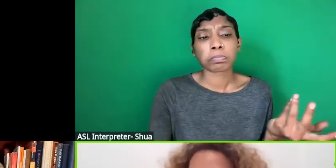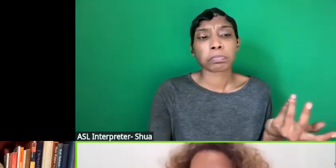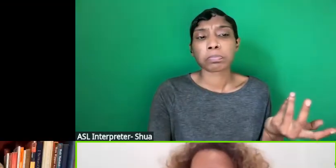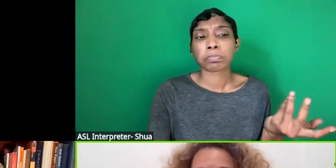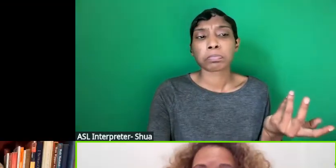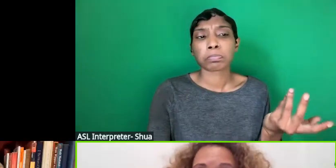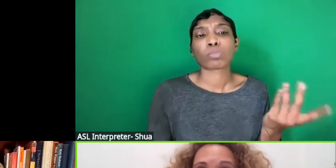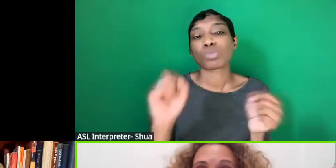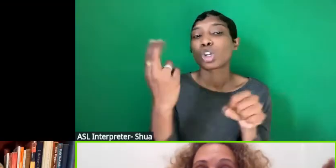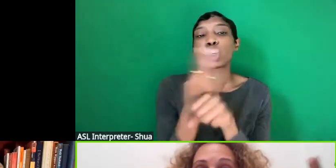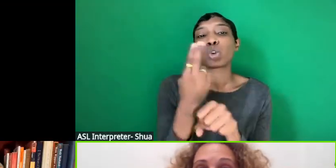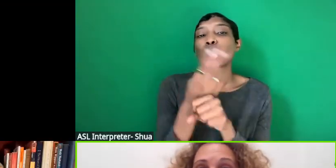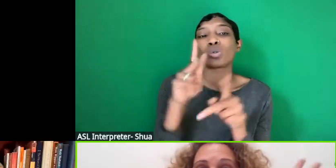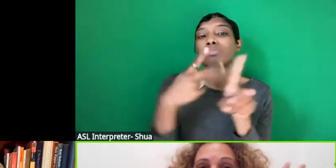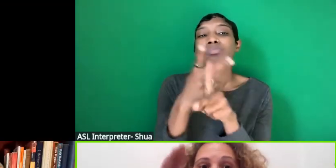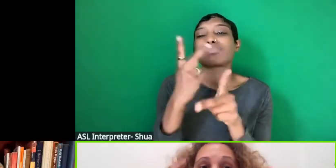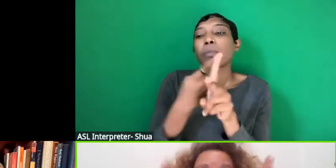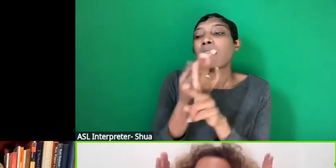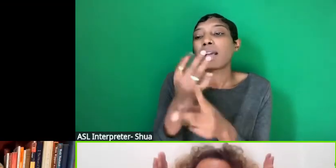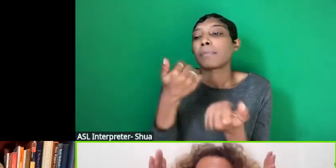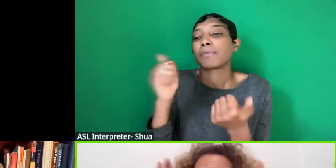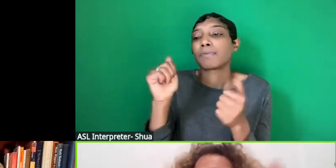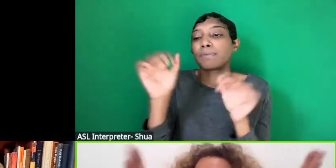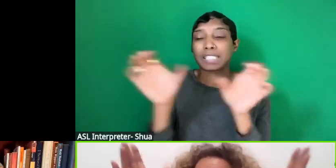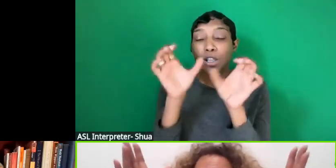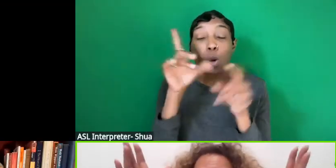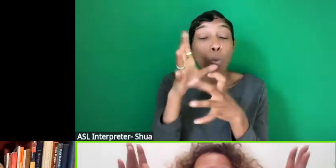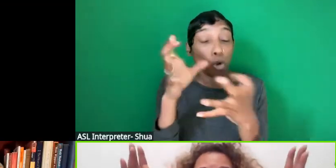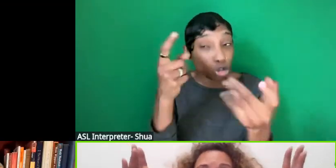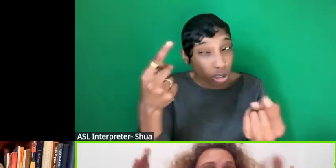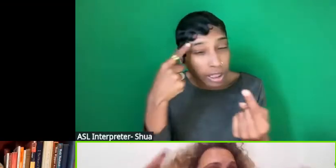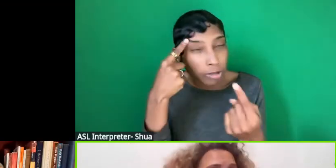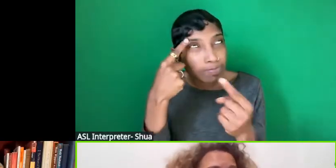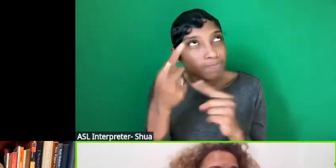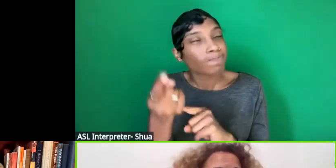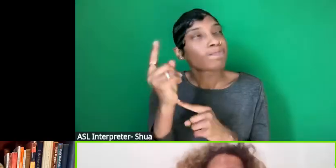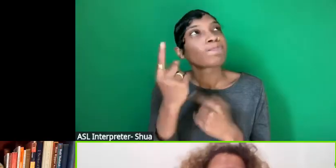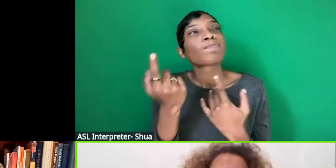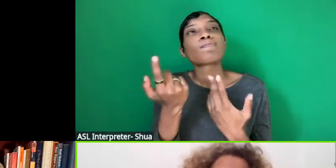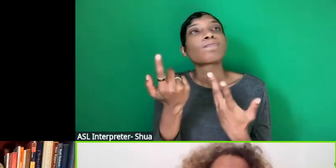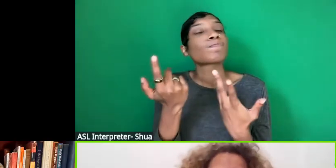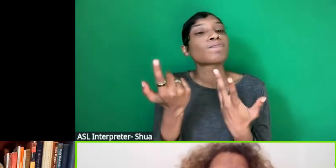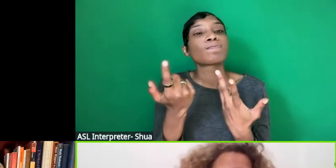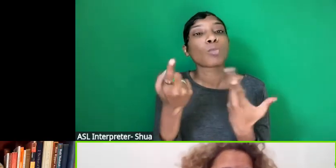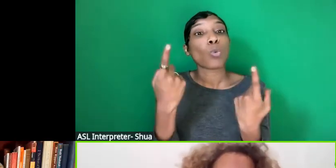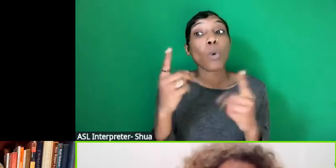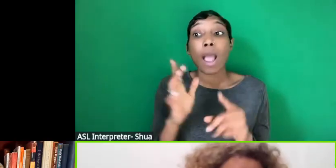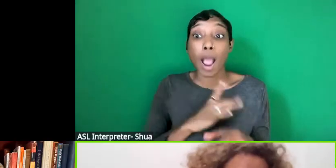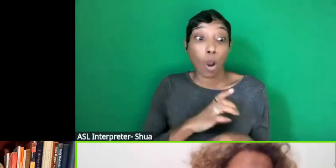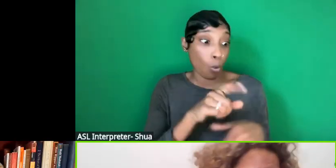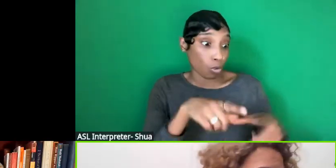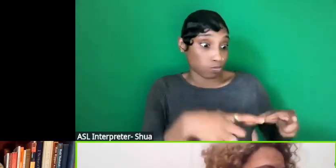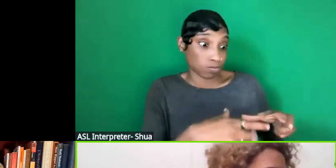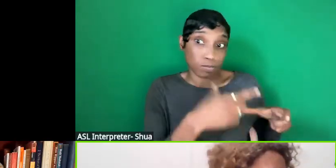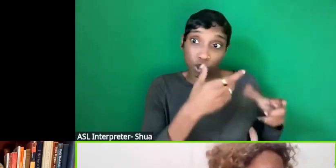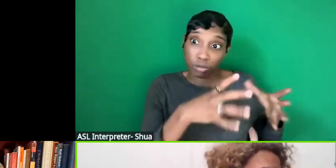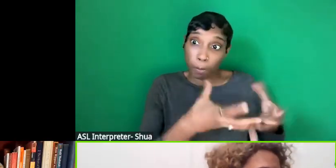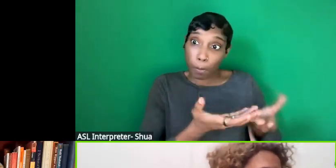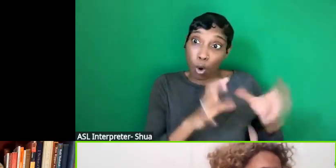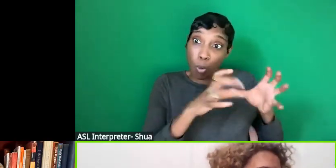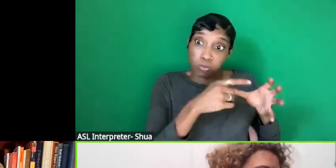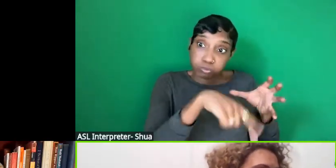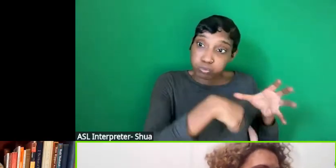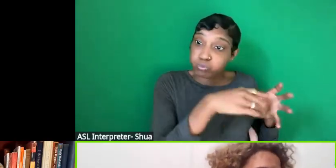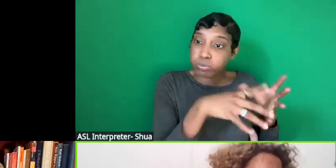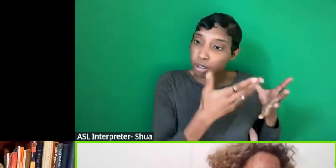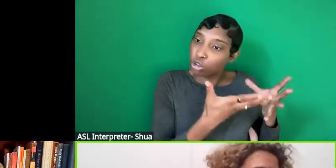use whatever embellishments you want. But I want you to think for a minute, while our slurry is still kind of doing its thing and we're waiting for